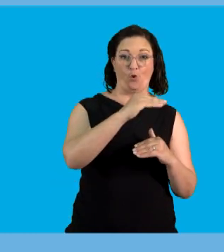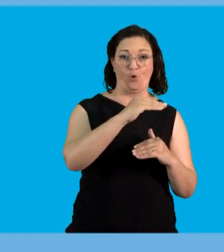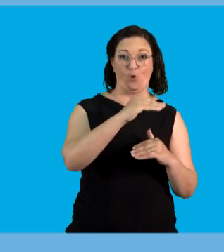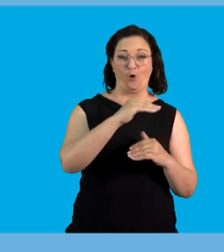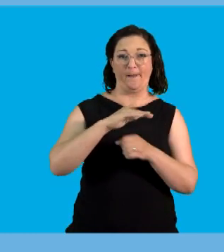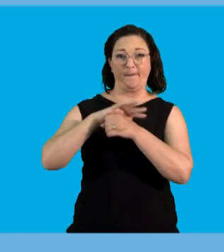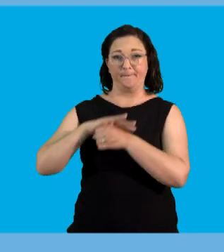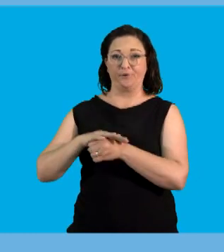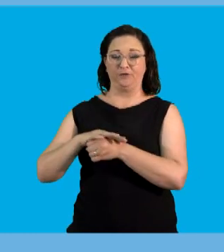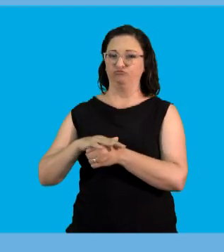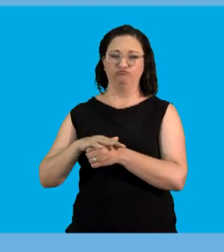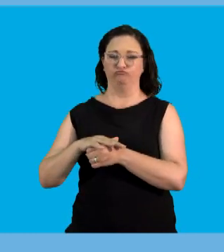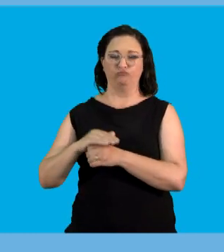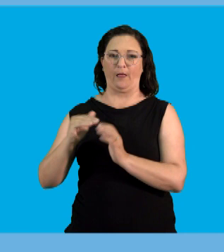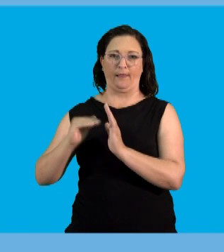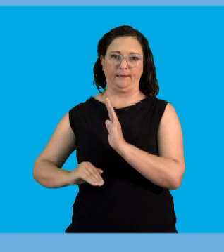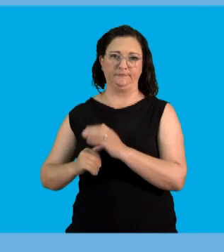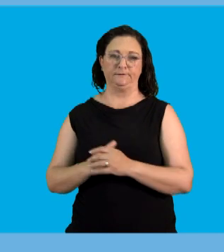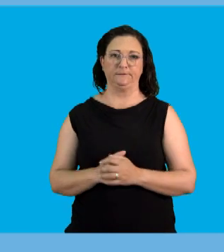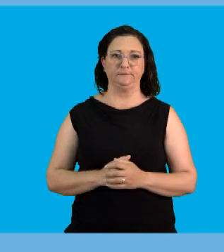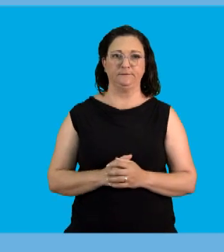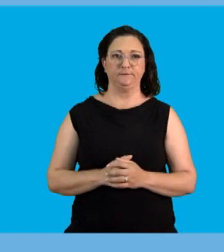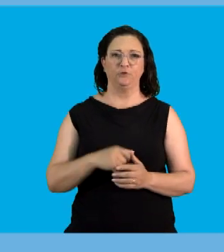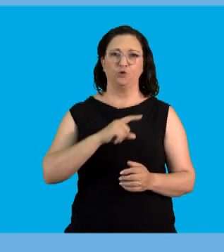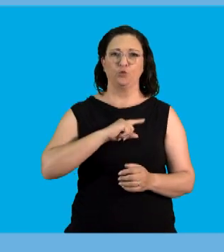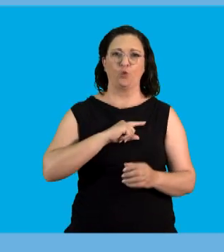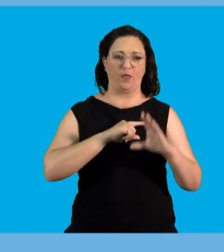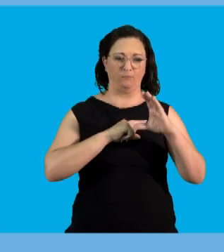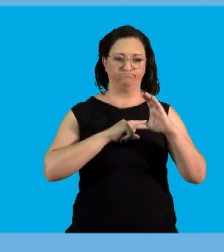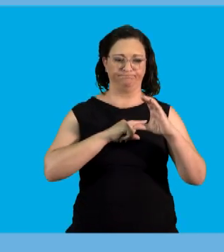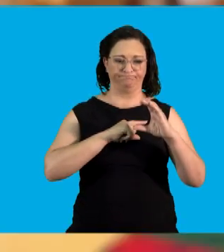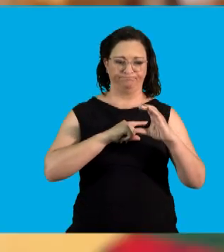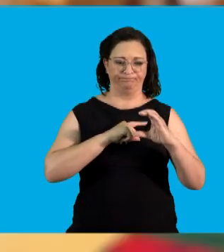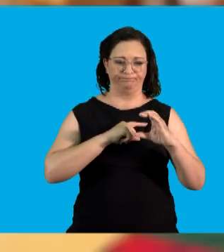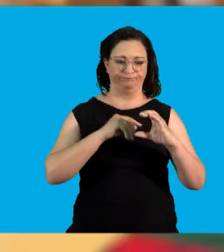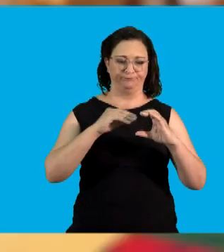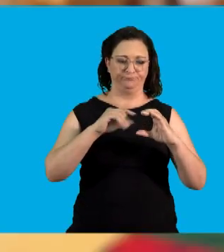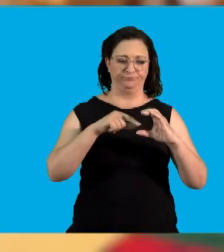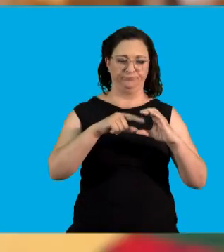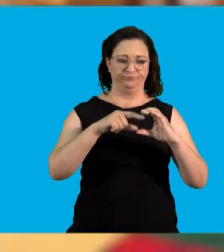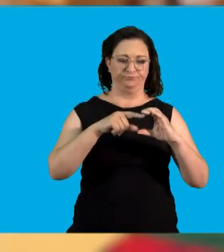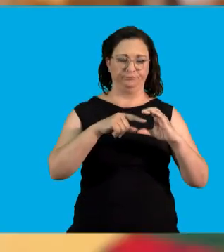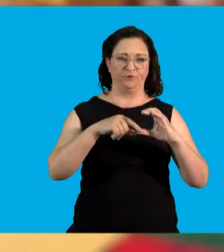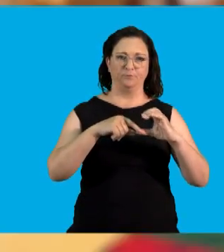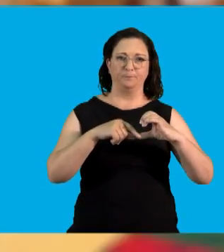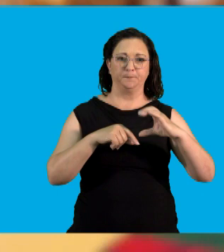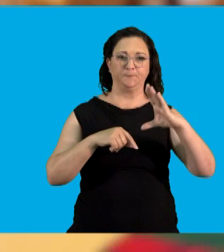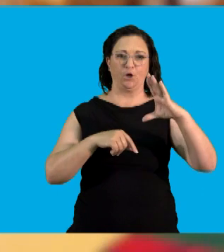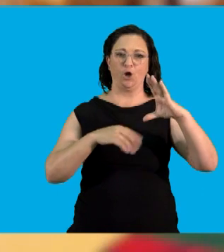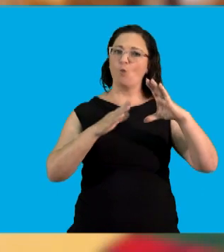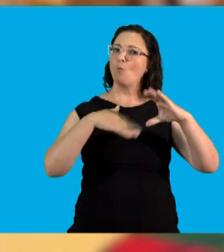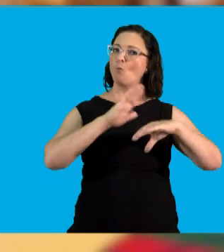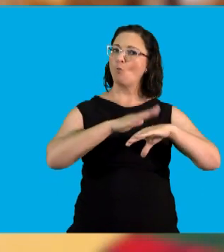increases, there's going to be less pressure. Why? Because now when we're increasing the volume, we are giving the particles more space to